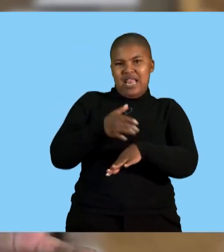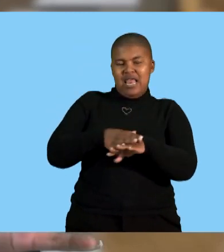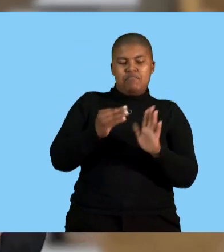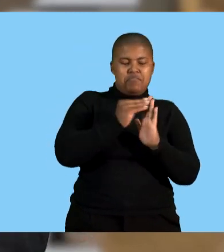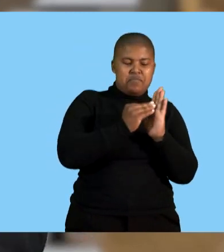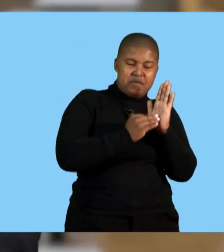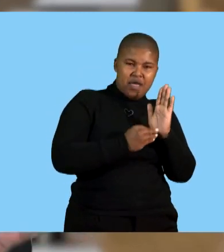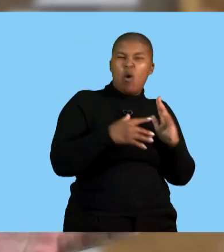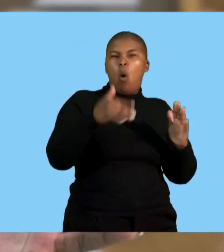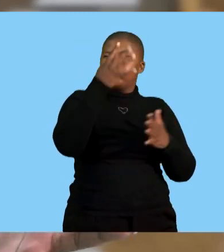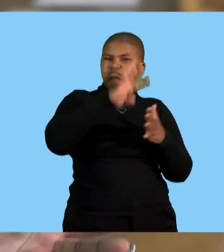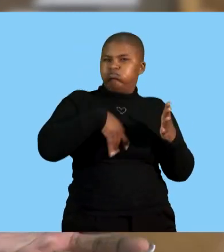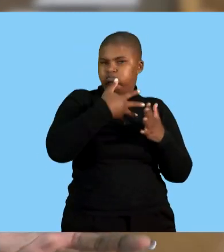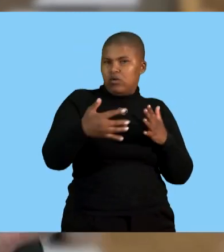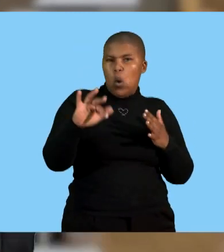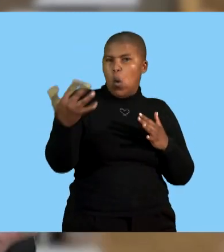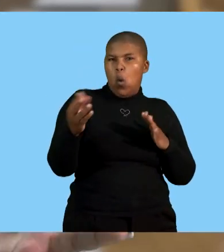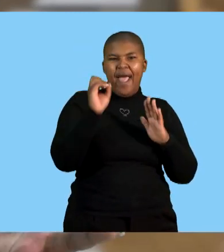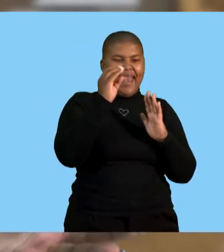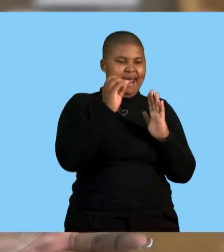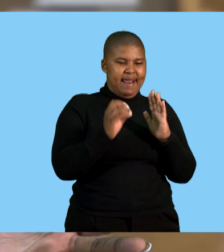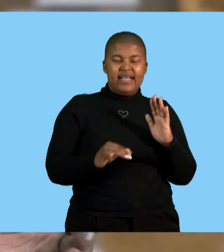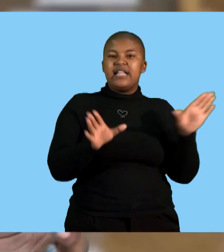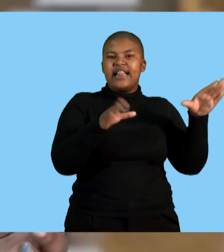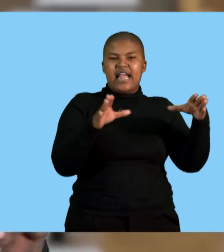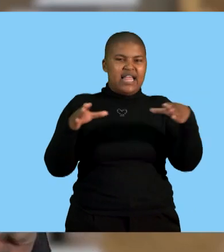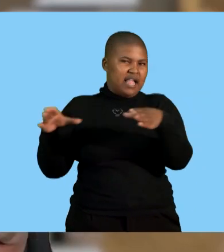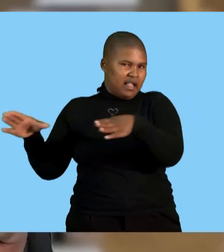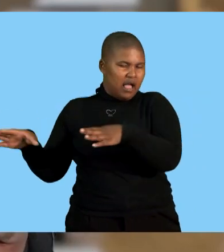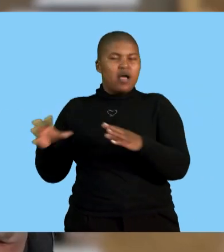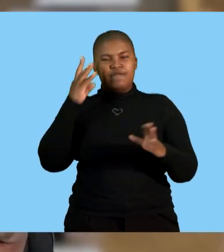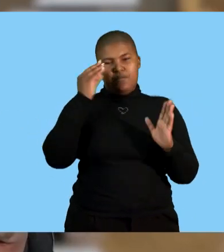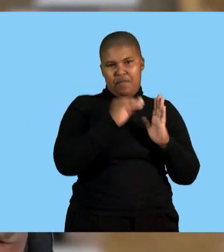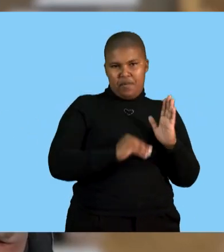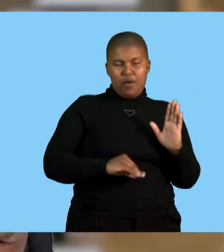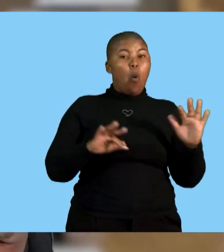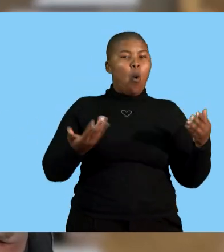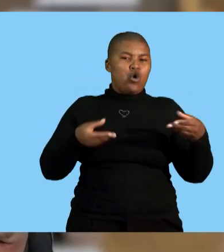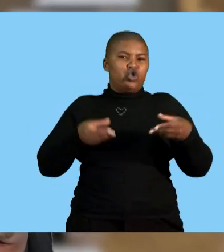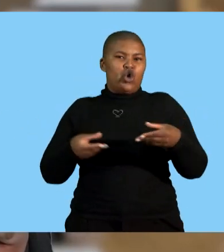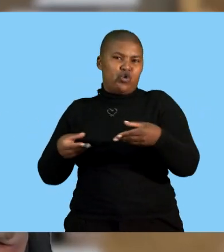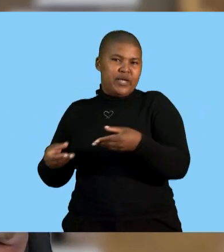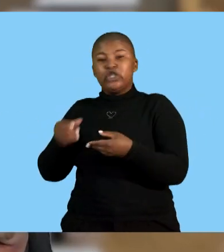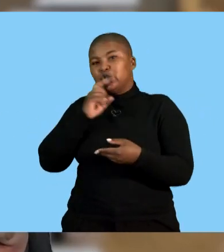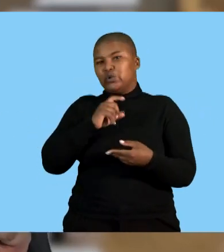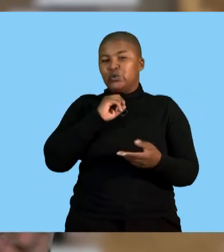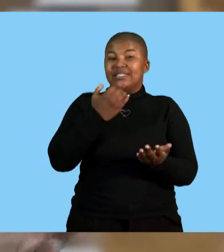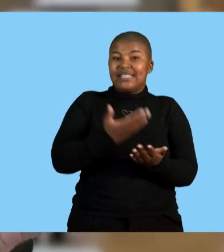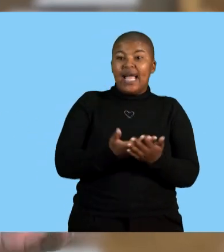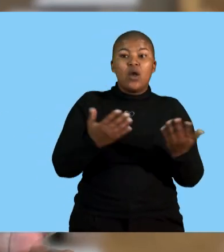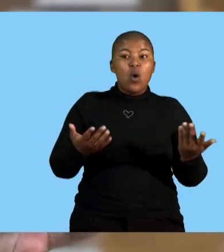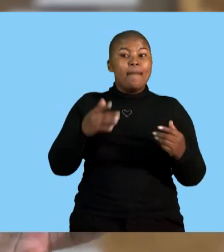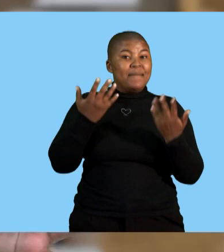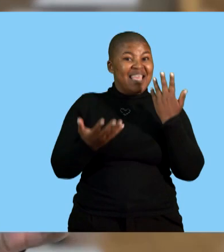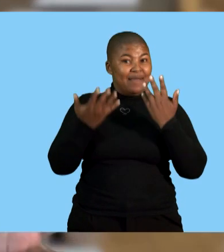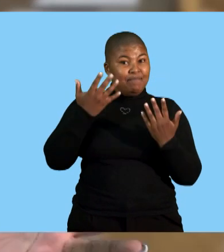on a spreadsheet or on a list as per class. And documents can also be used whereby now he'll